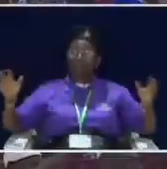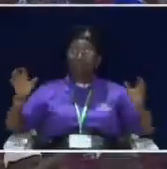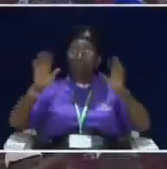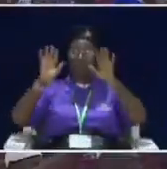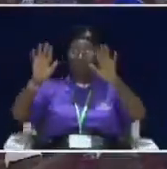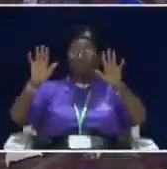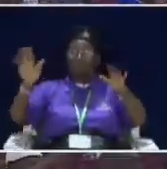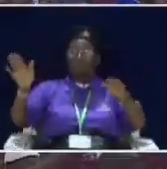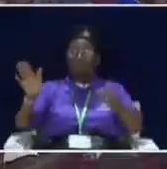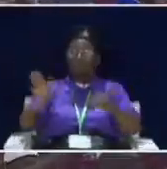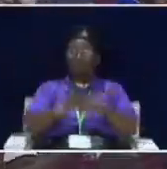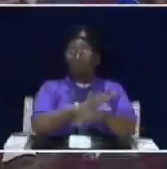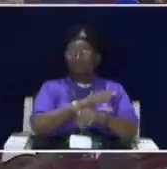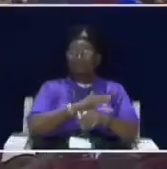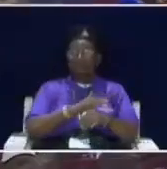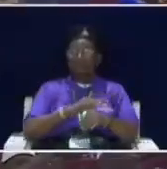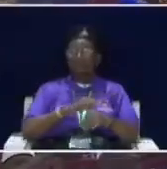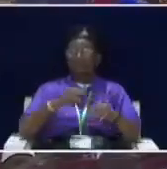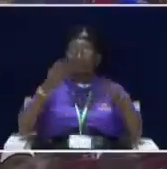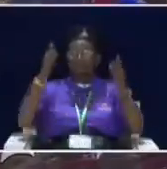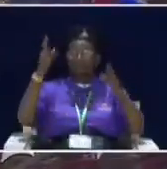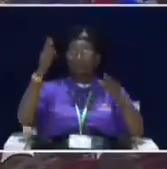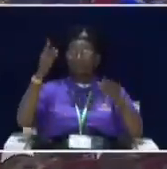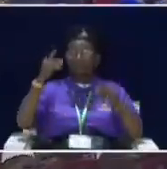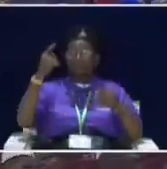awon akorin wa.